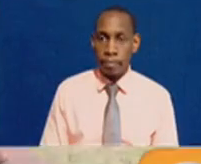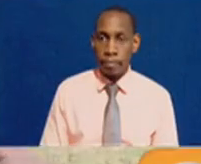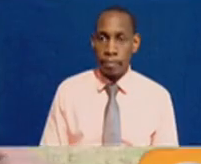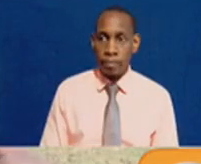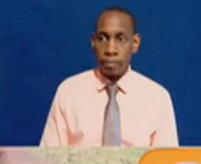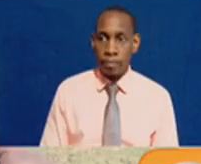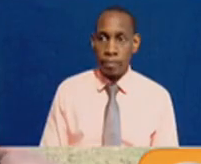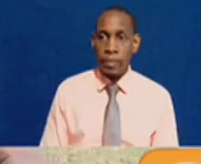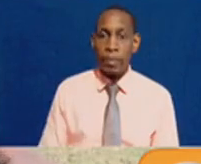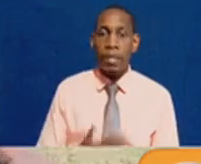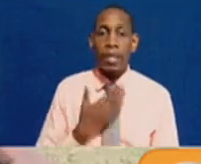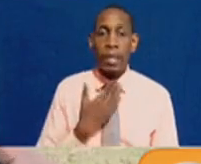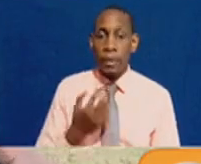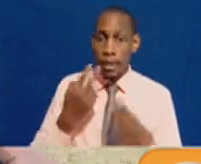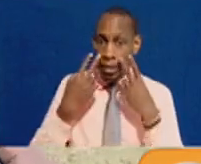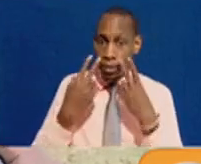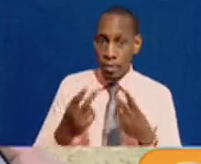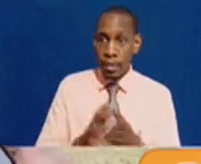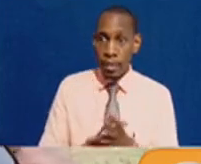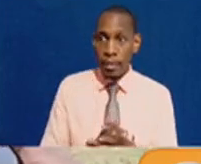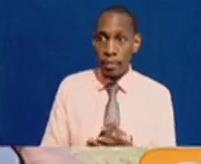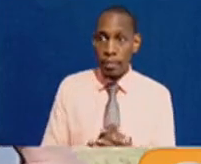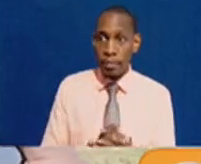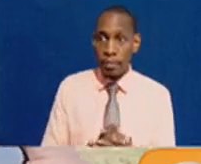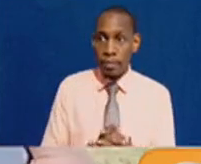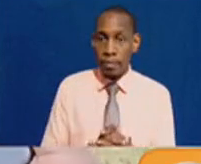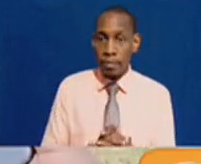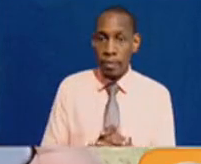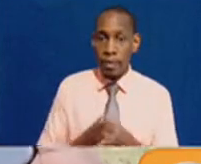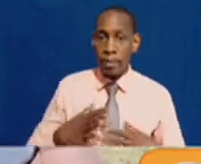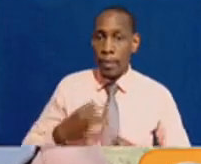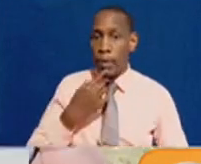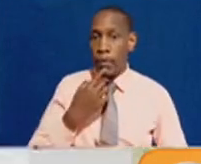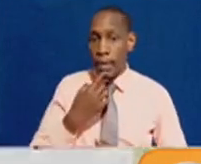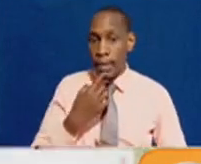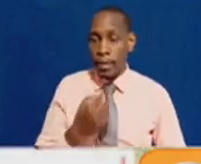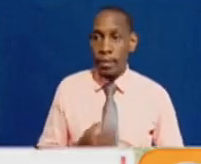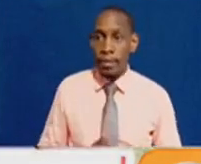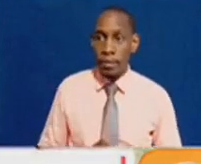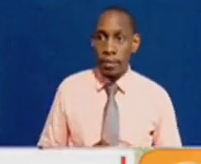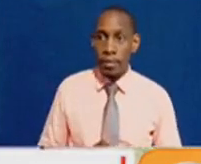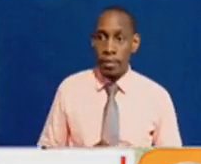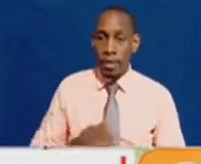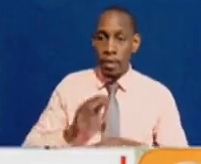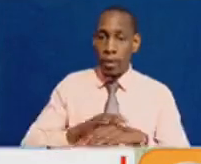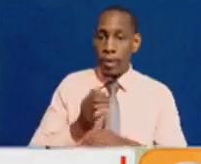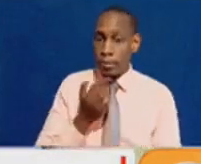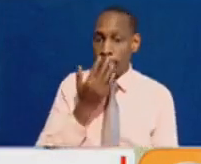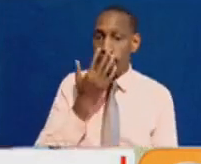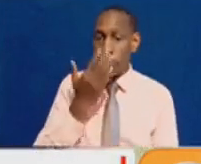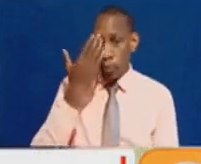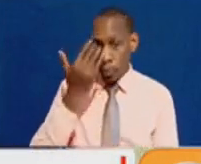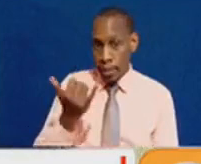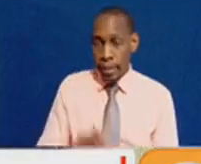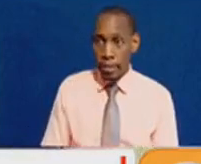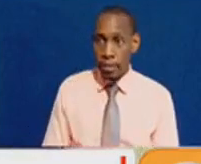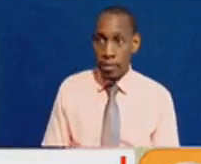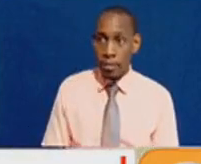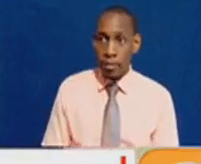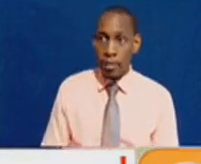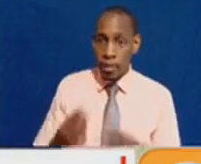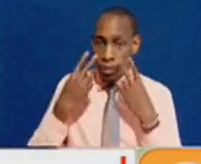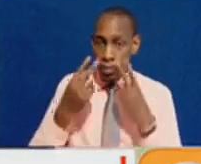Secretary. So I would like to see places like Pokot or Turkana having a good hair, because we see the drought